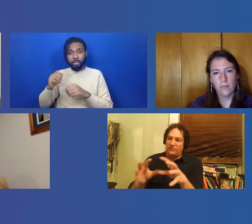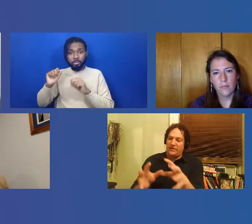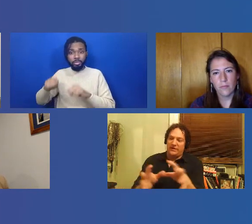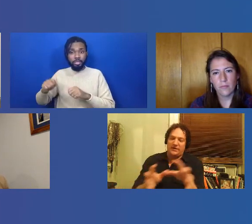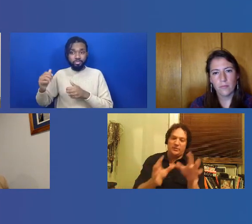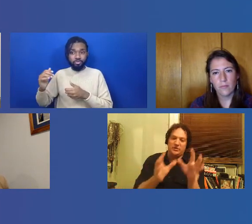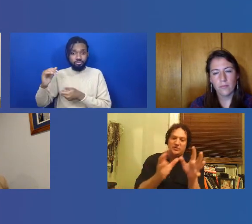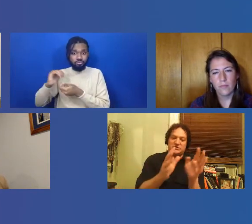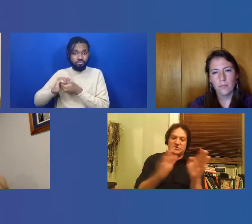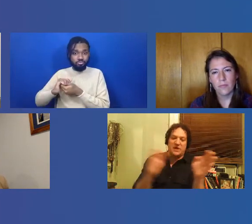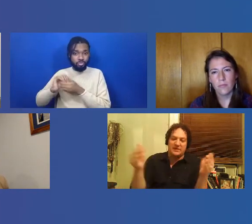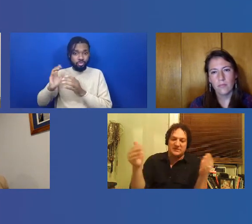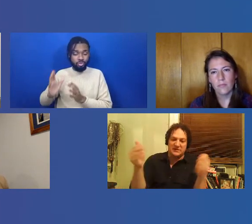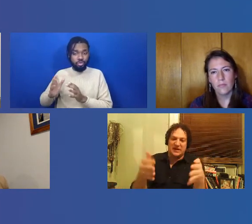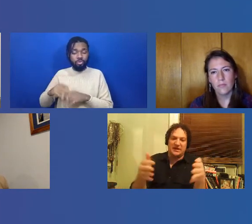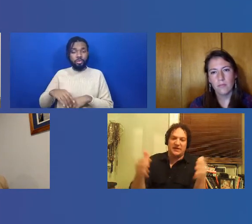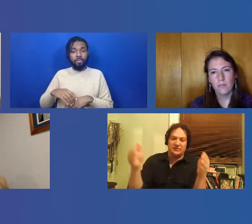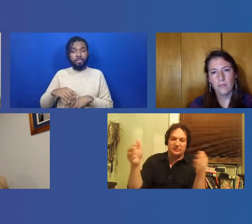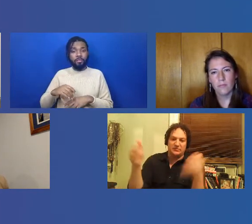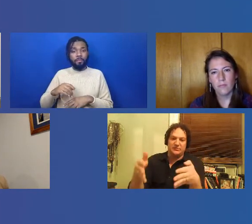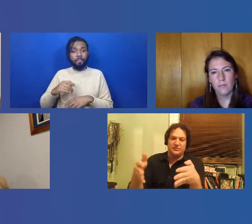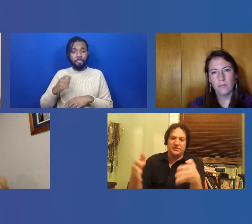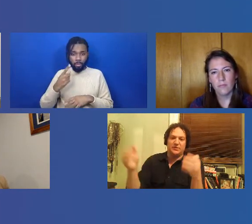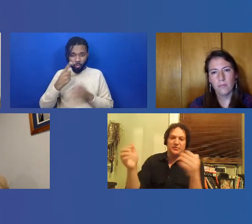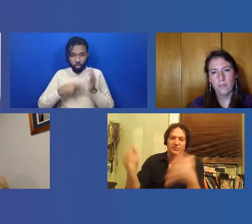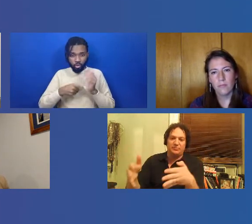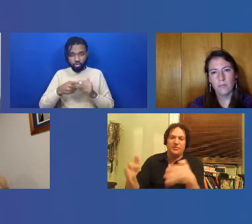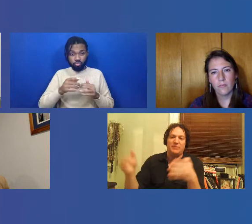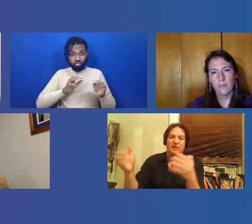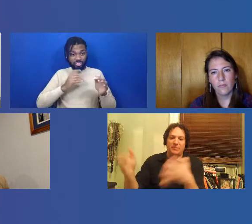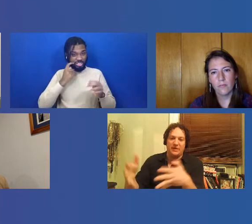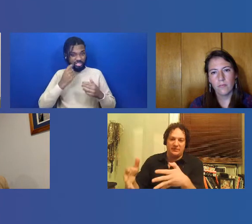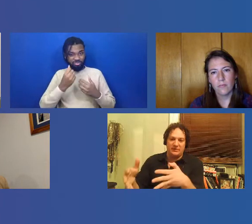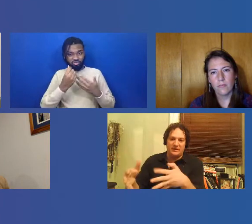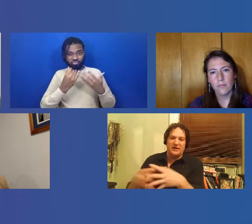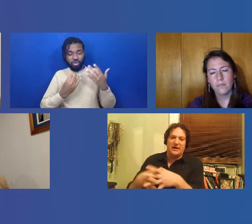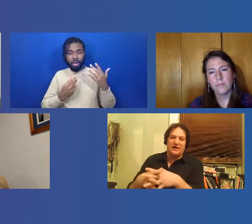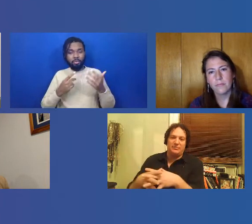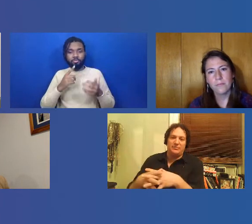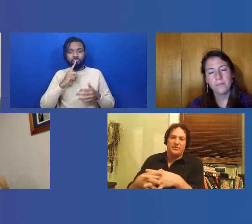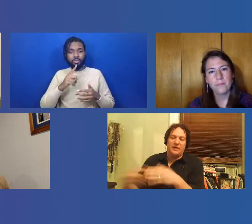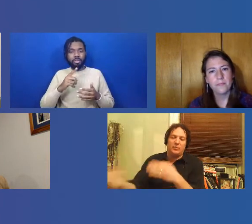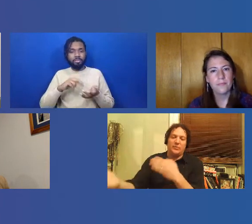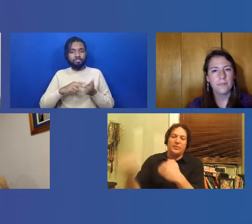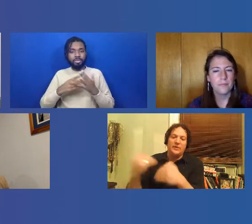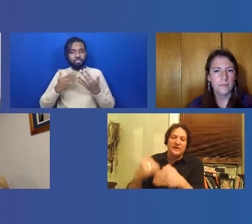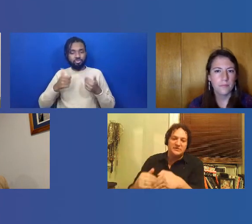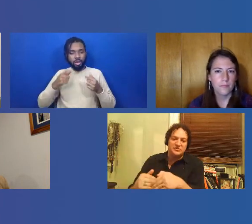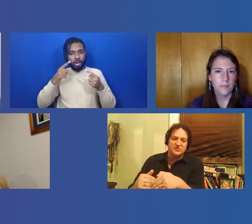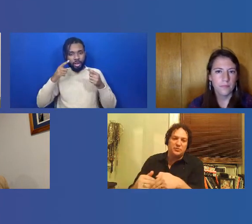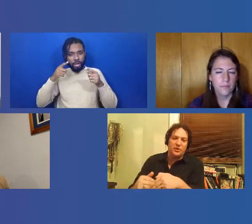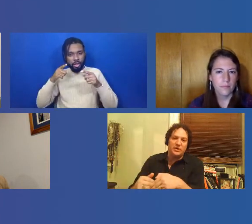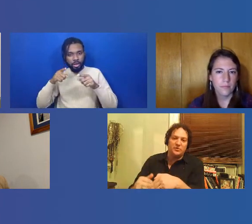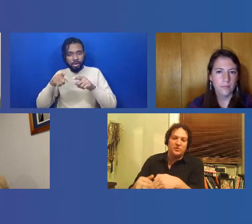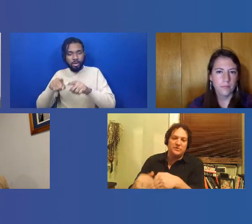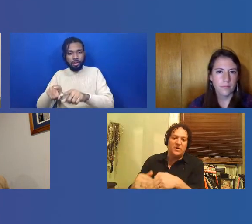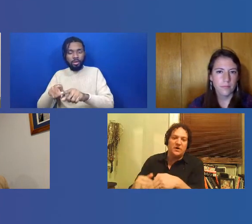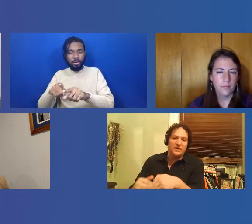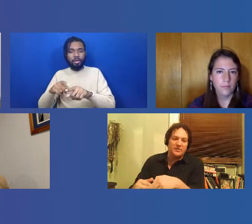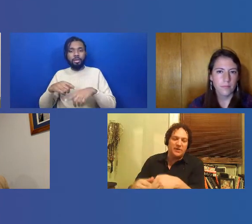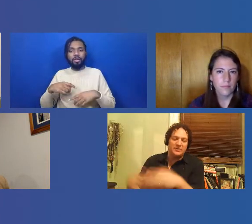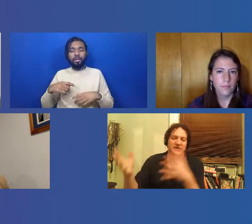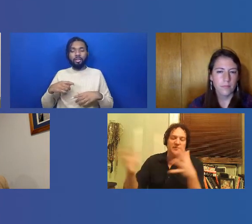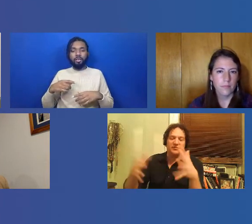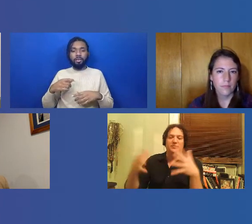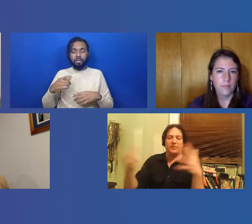all of the, what you're describing is aligning, you know, bit by bit. That what they're reading into what you're